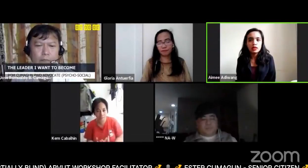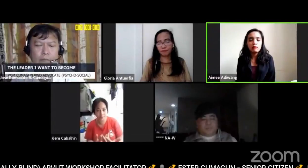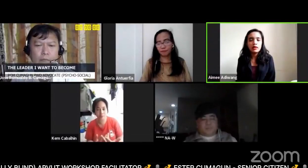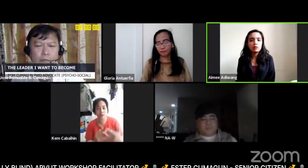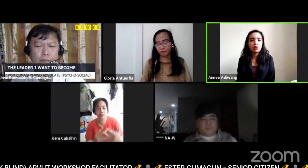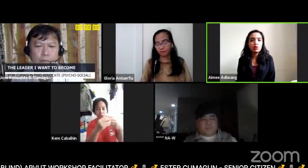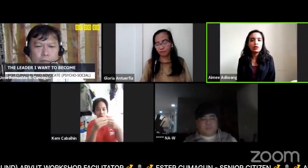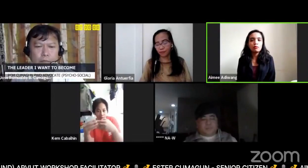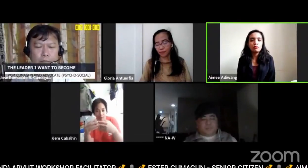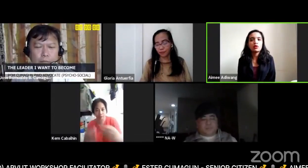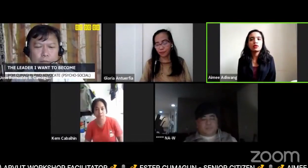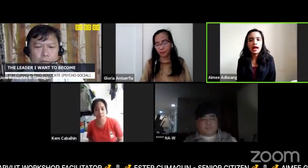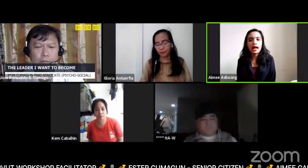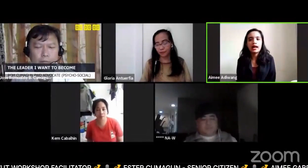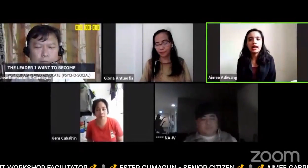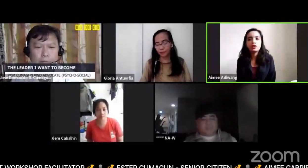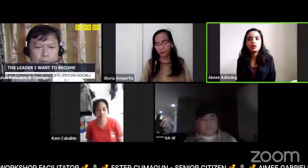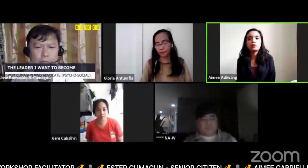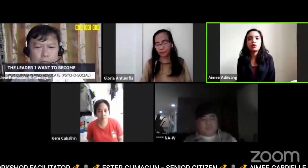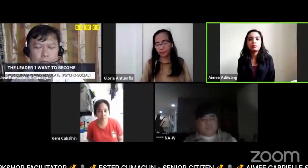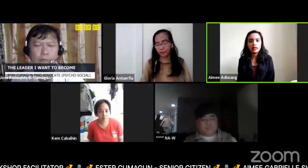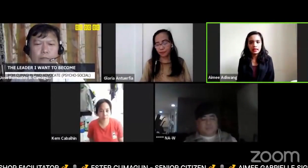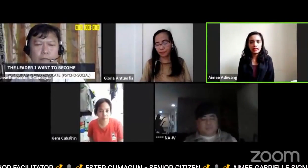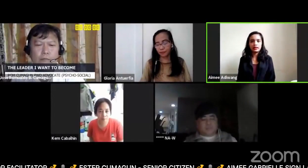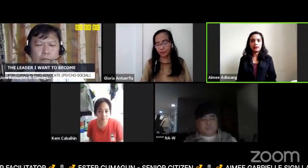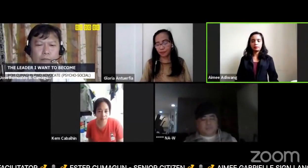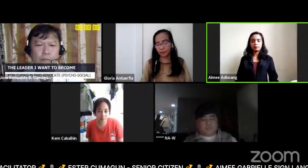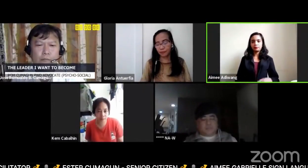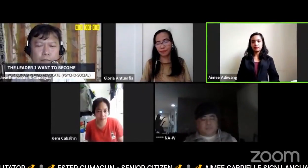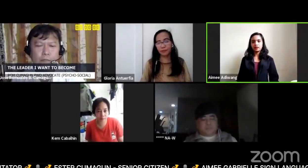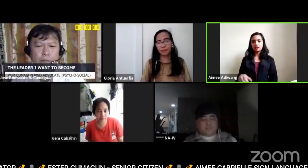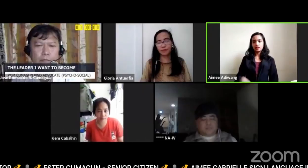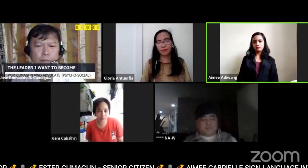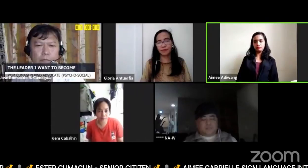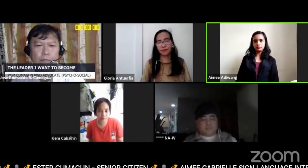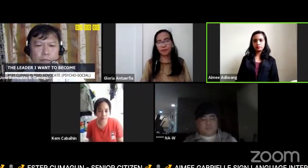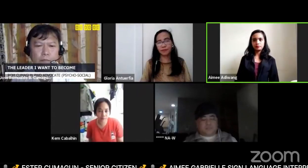tapos gamitin mo kung ano meron ka. Yung pagiging leader.